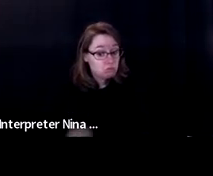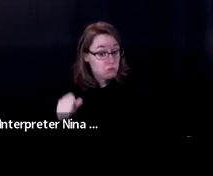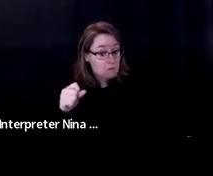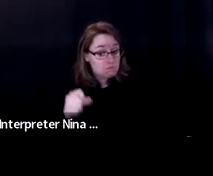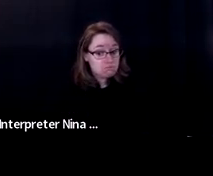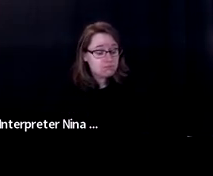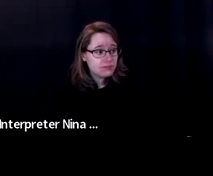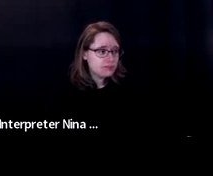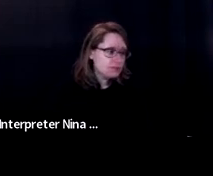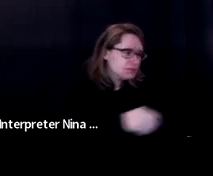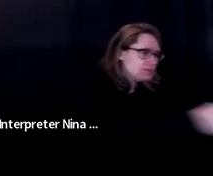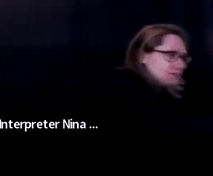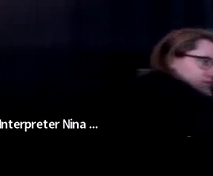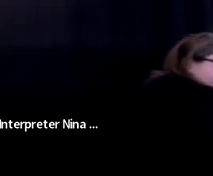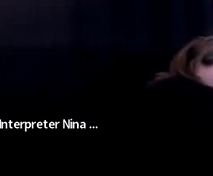I mean, there's